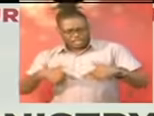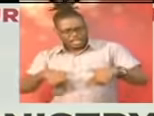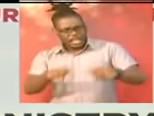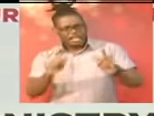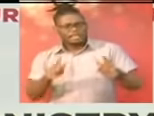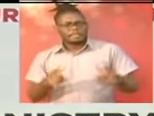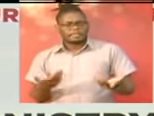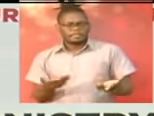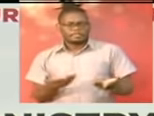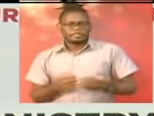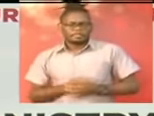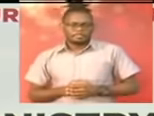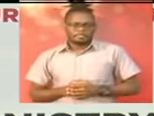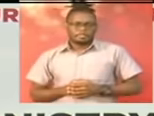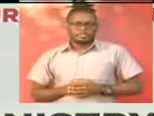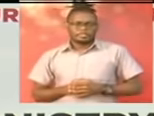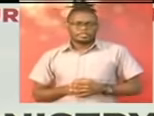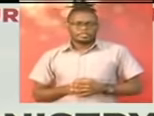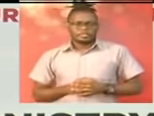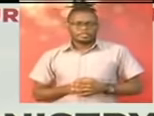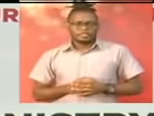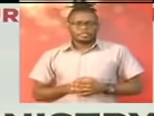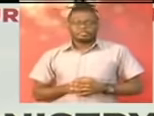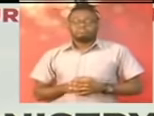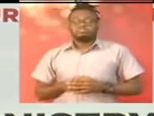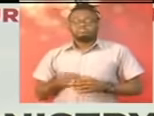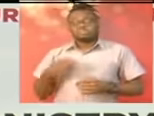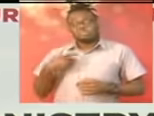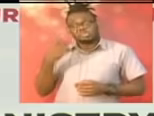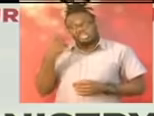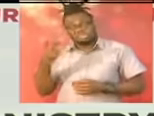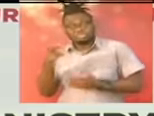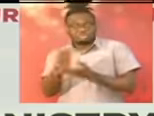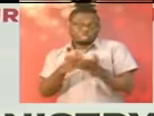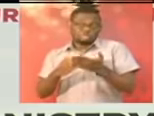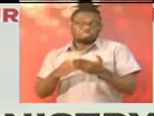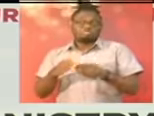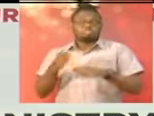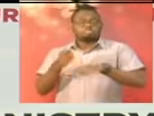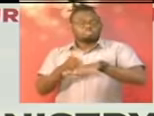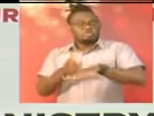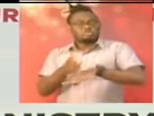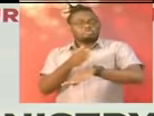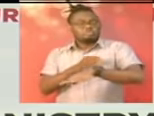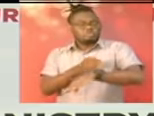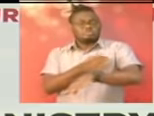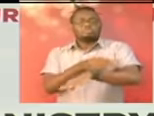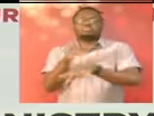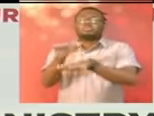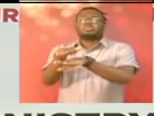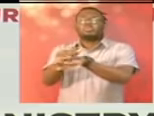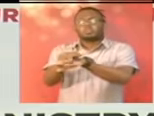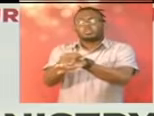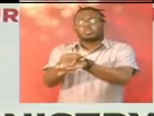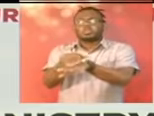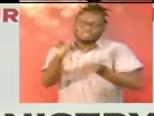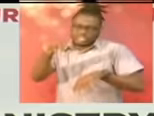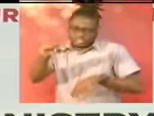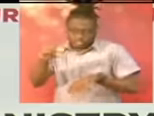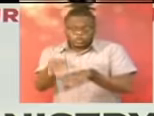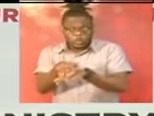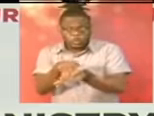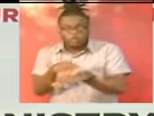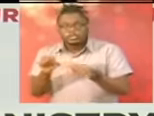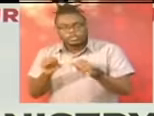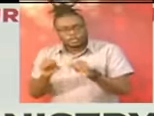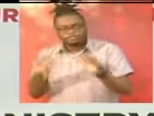And that is improving slowly but surely, and we want to continue to encourage those relatives to help to